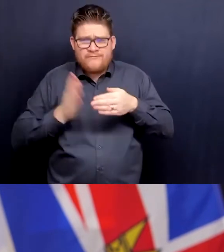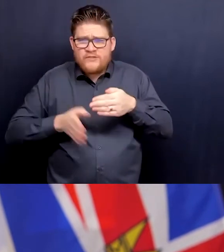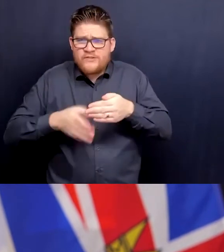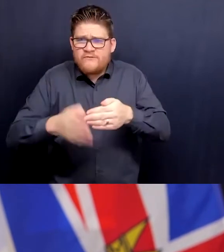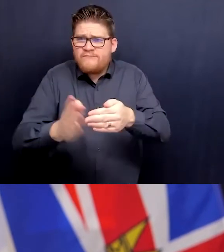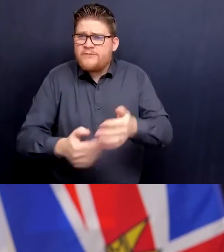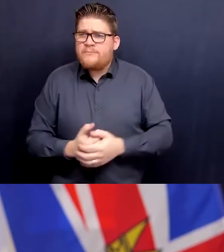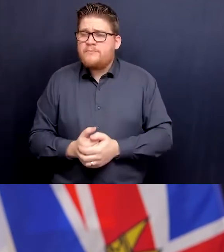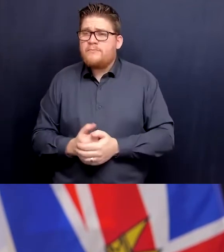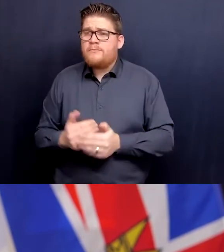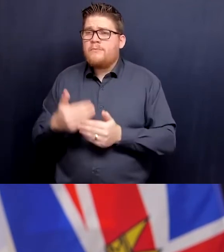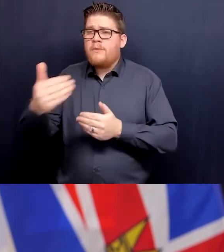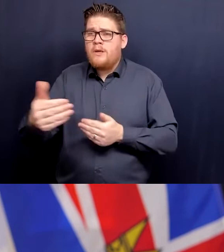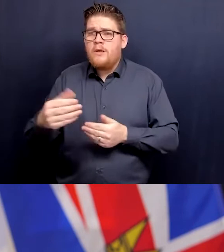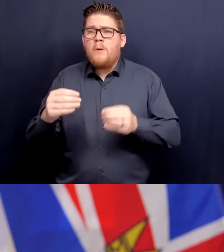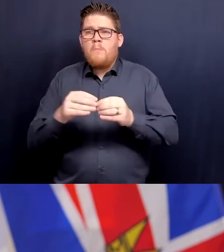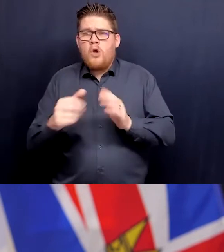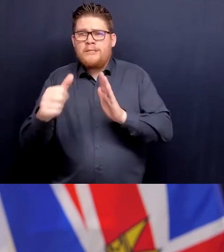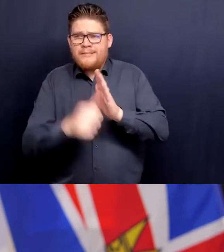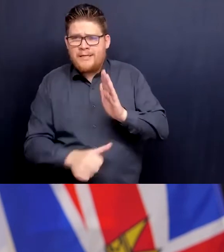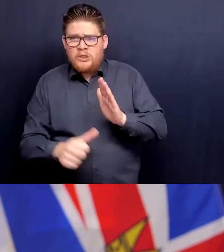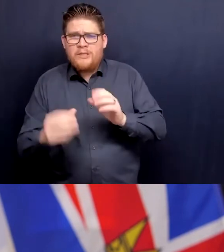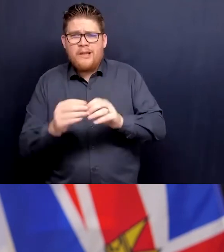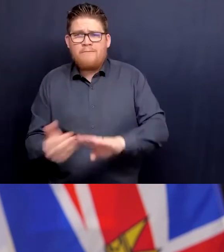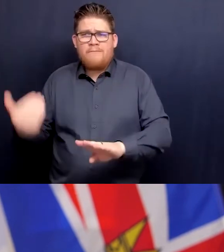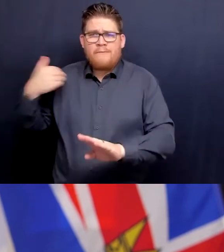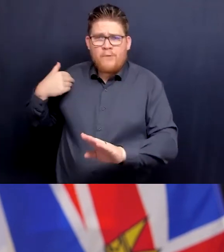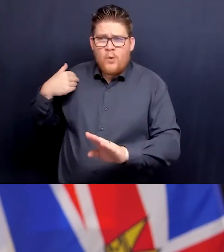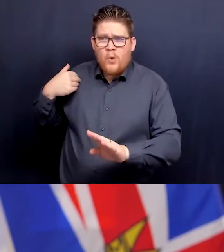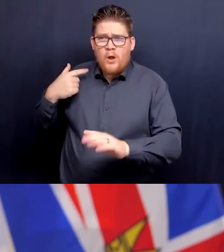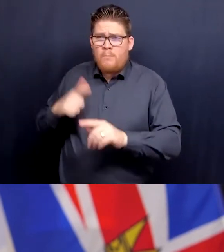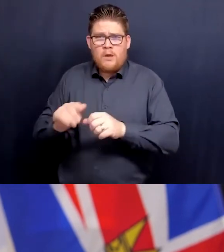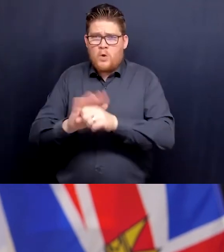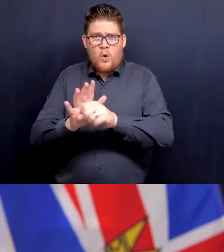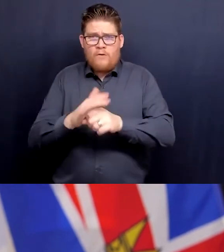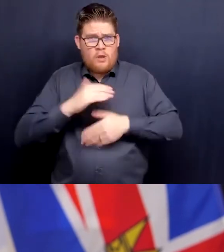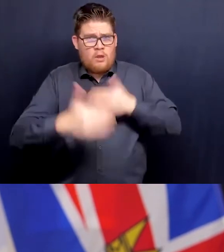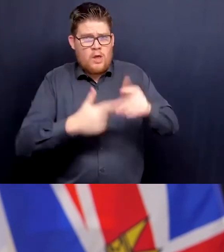more surgeries than we'd done the previous year, in spite of the fact that COVID-19